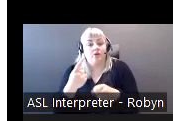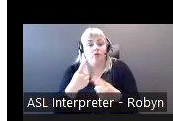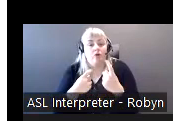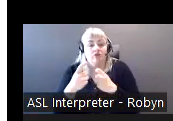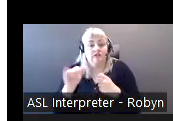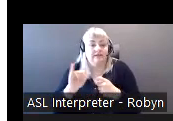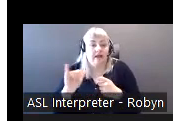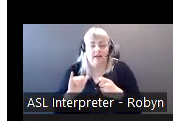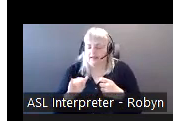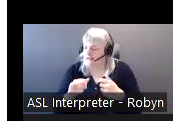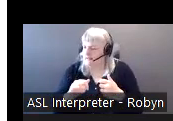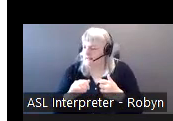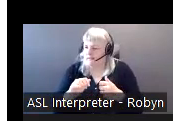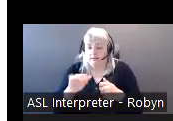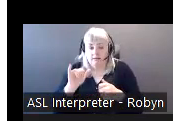work?